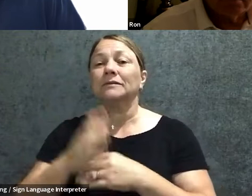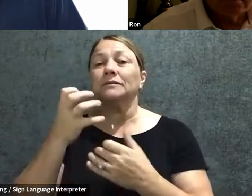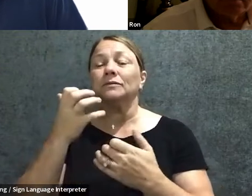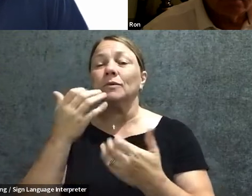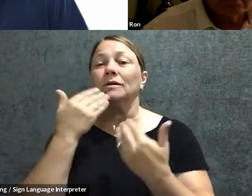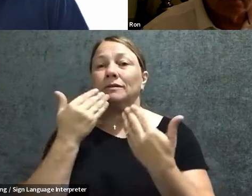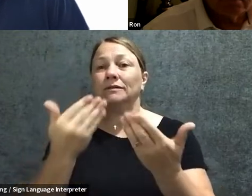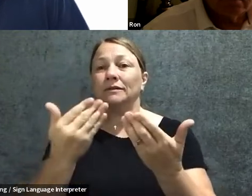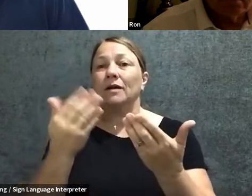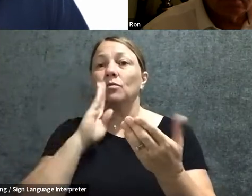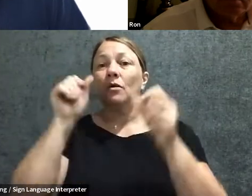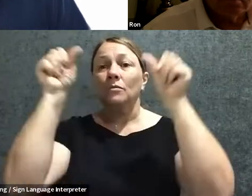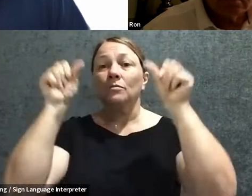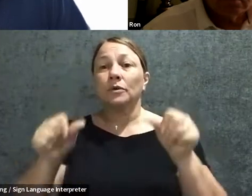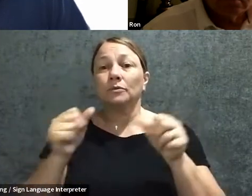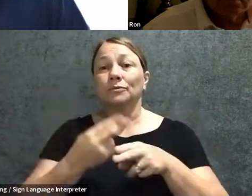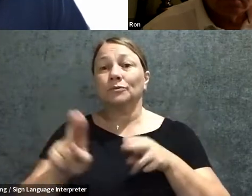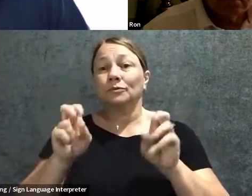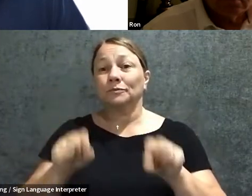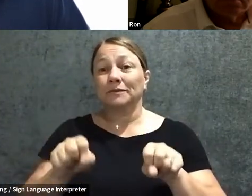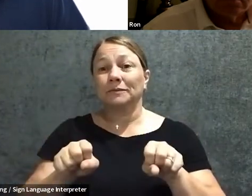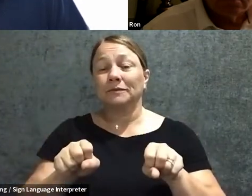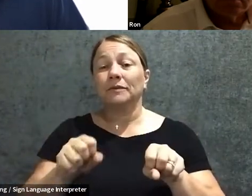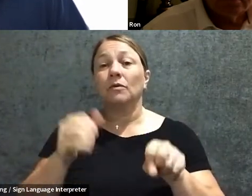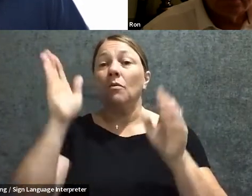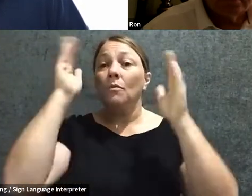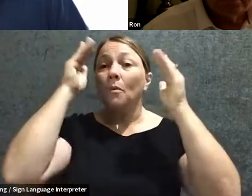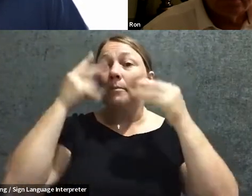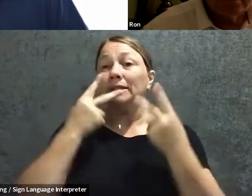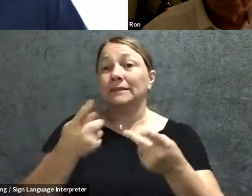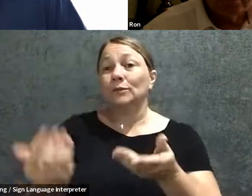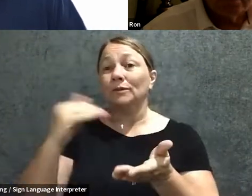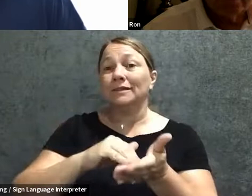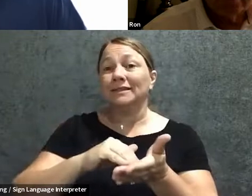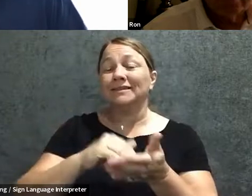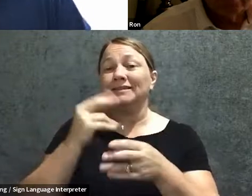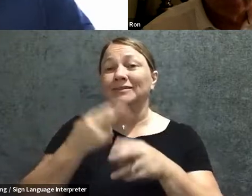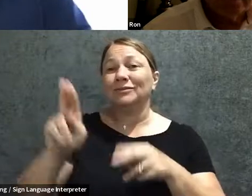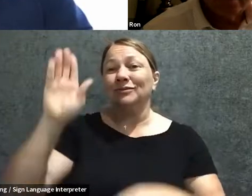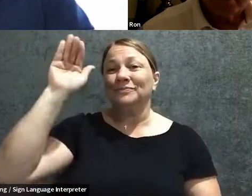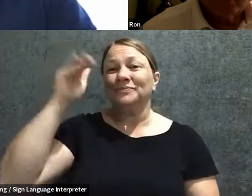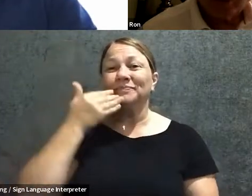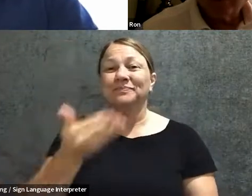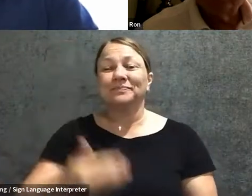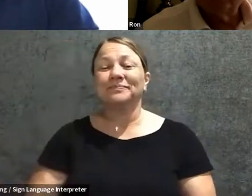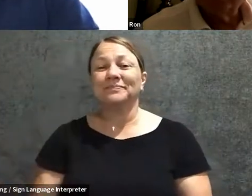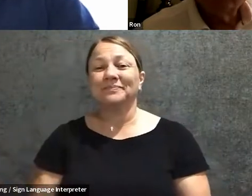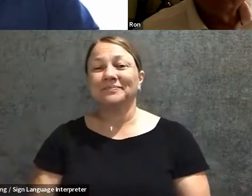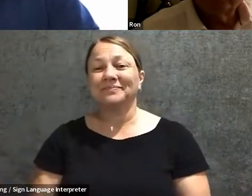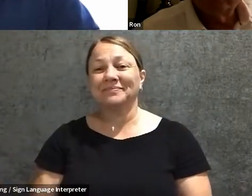this put up as soon as we can, and hope to see you around soon. Thanks a lot. Take